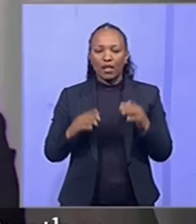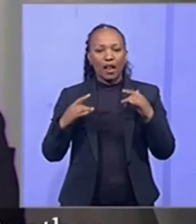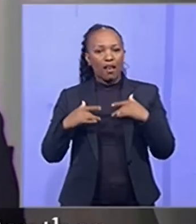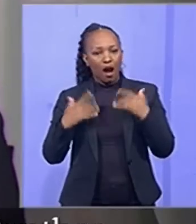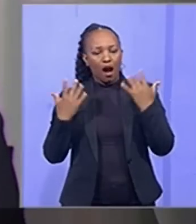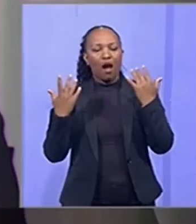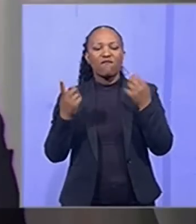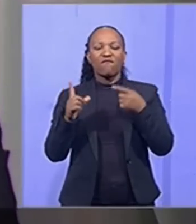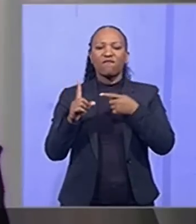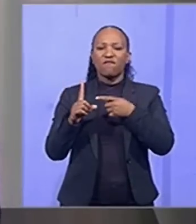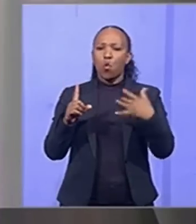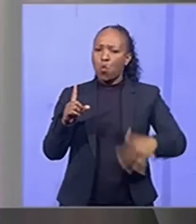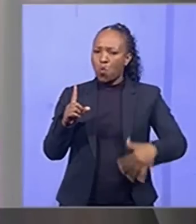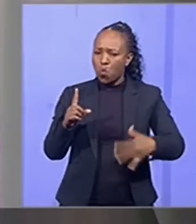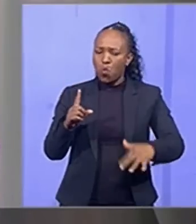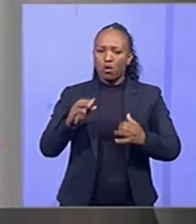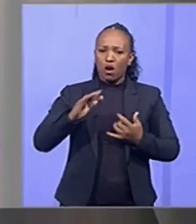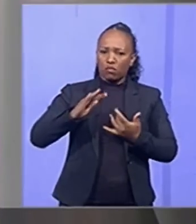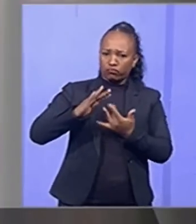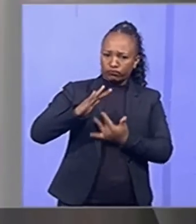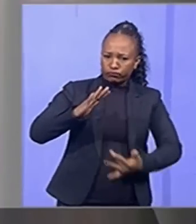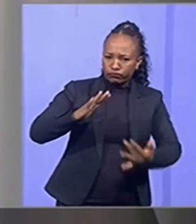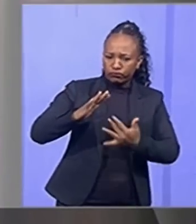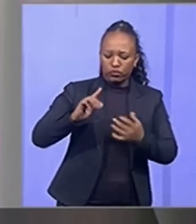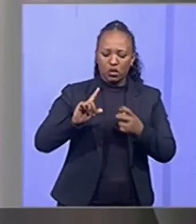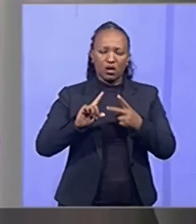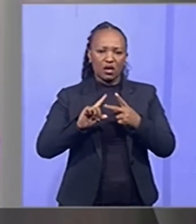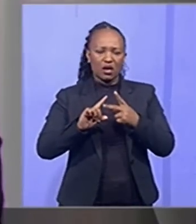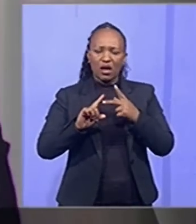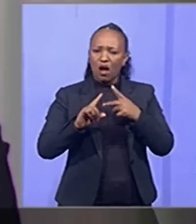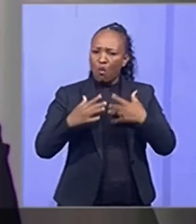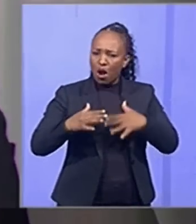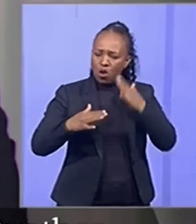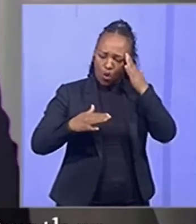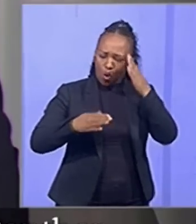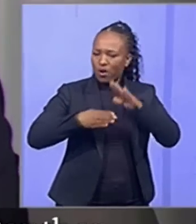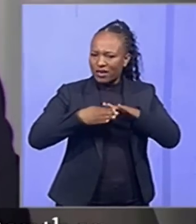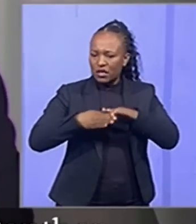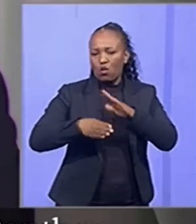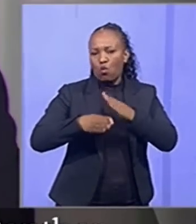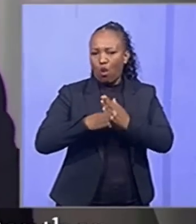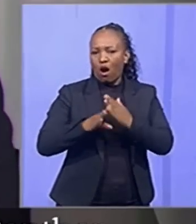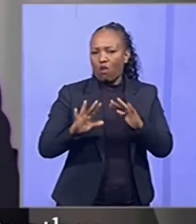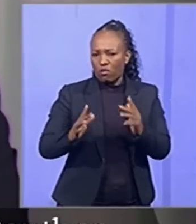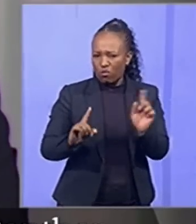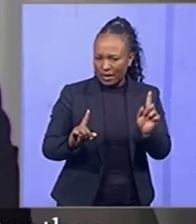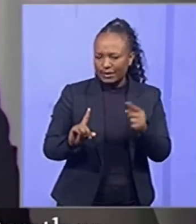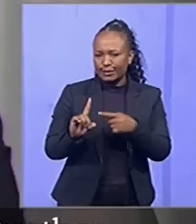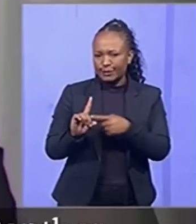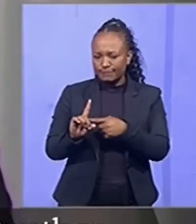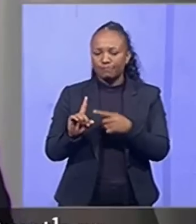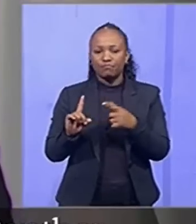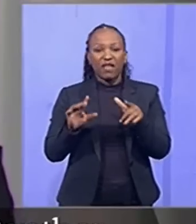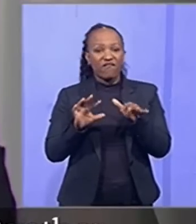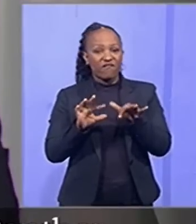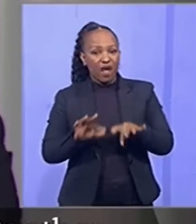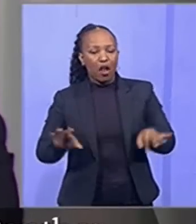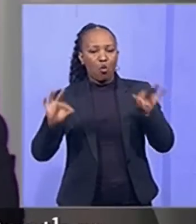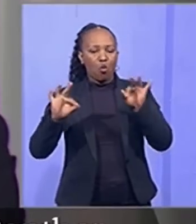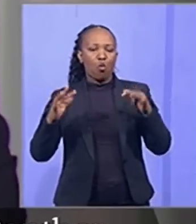a harmonious blend of passion and purpose, deeply rooted in her values and her